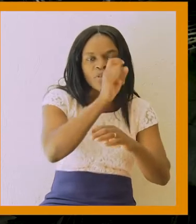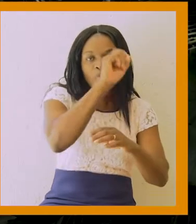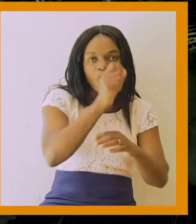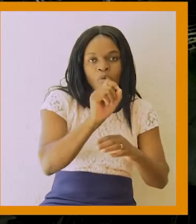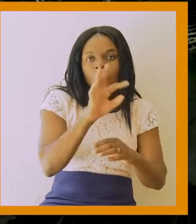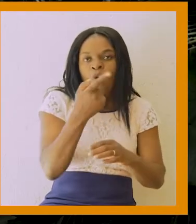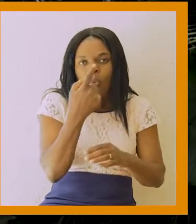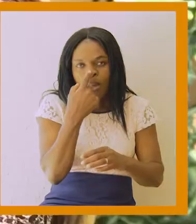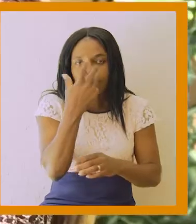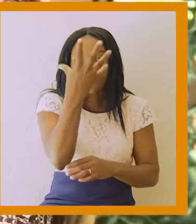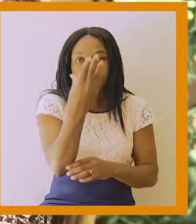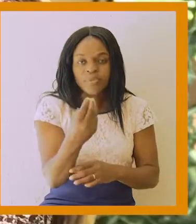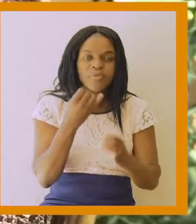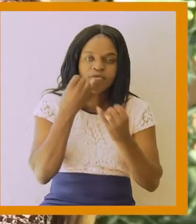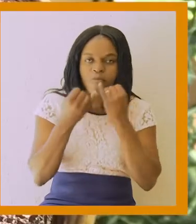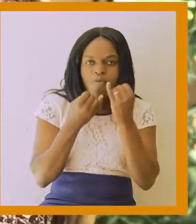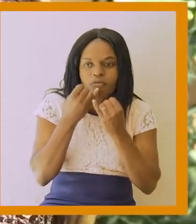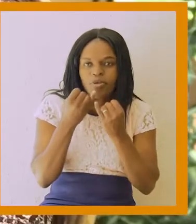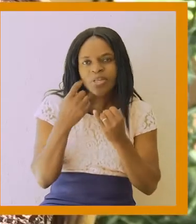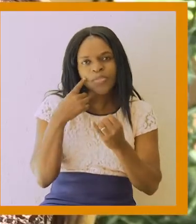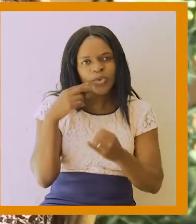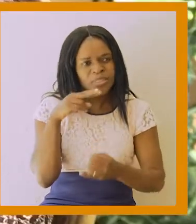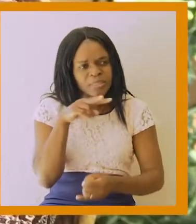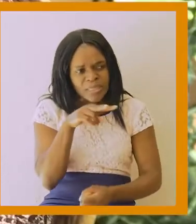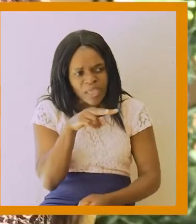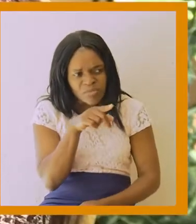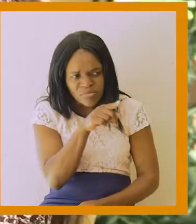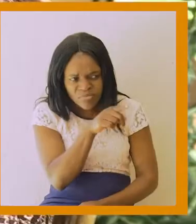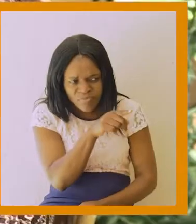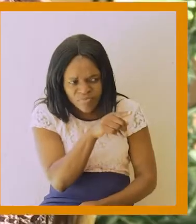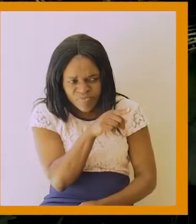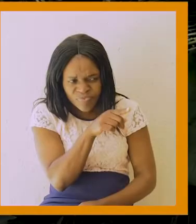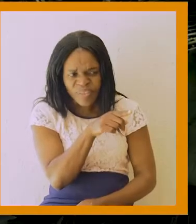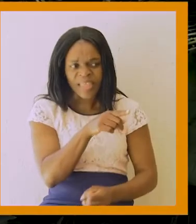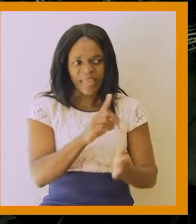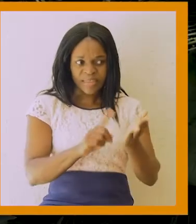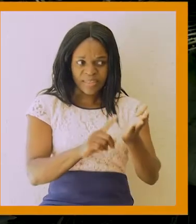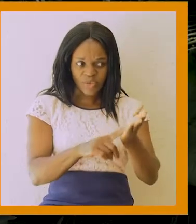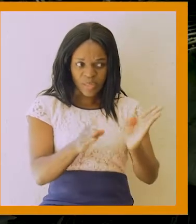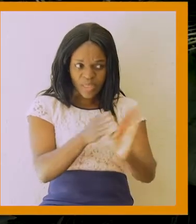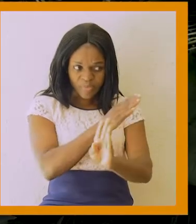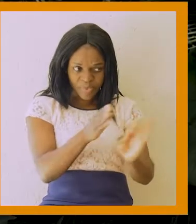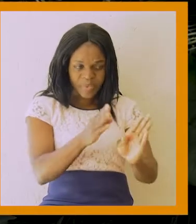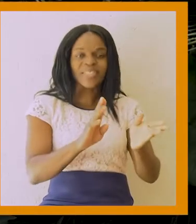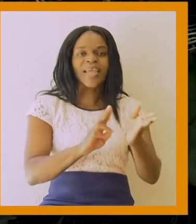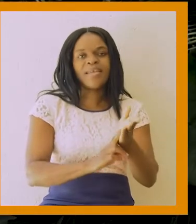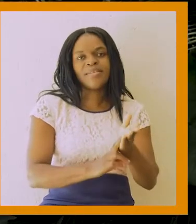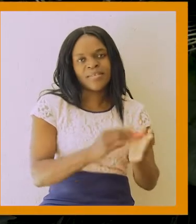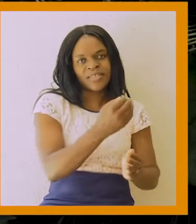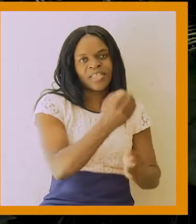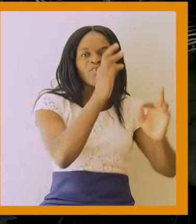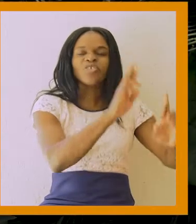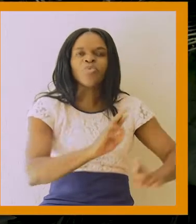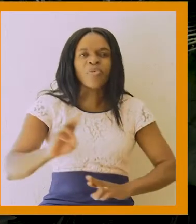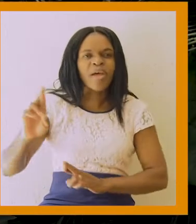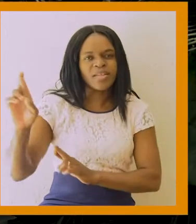information from the start, they will be able to see when sexual exploitation and abuse comes, and they will